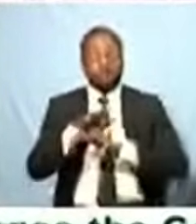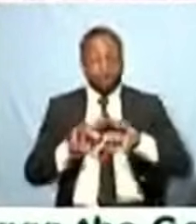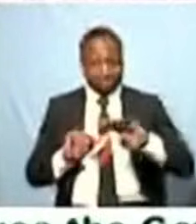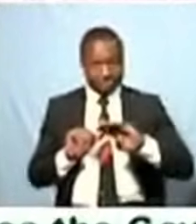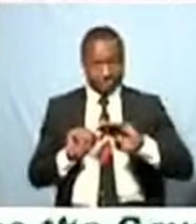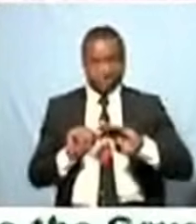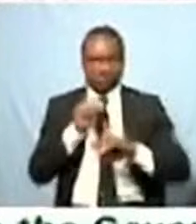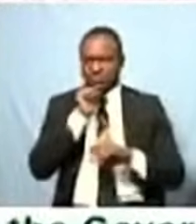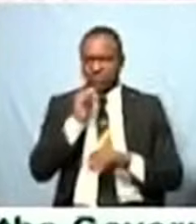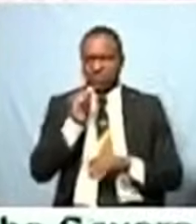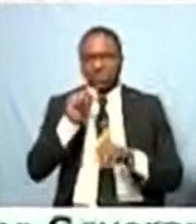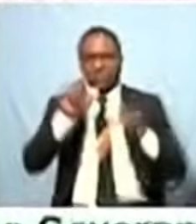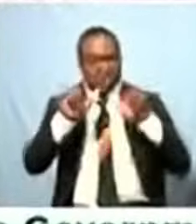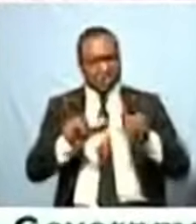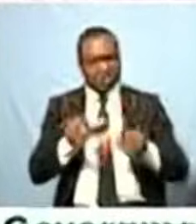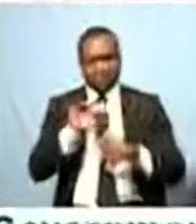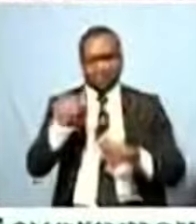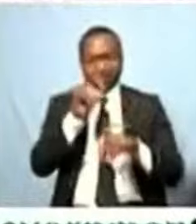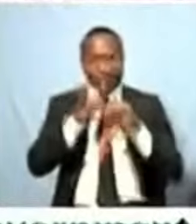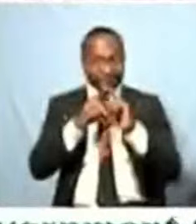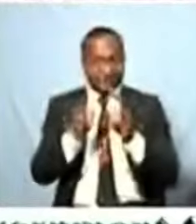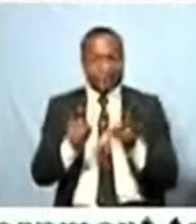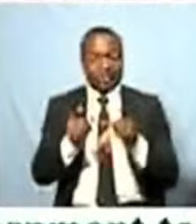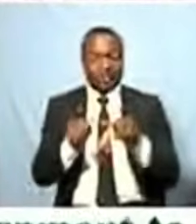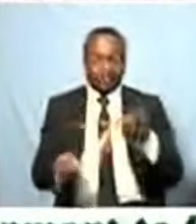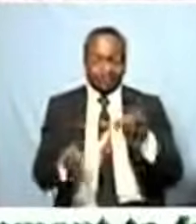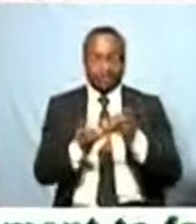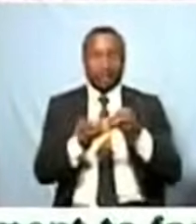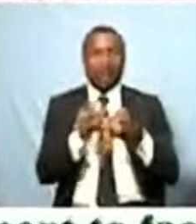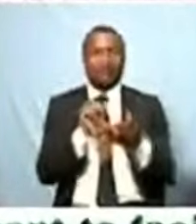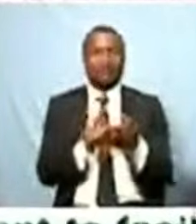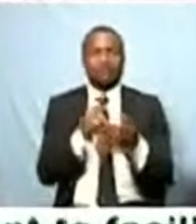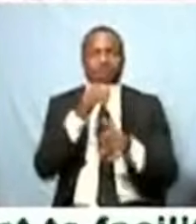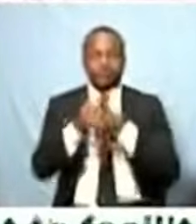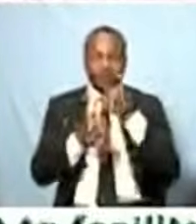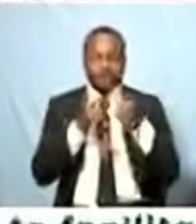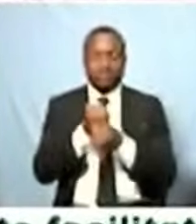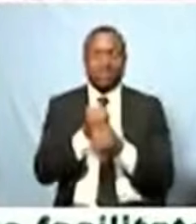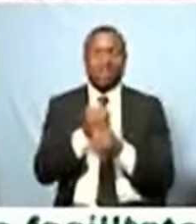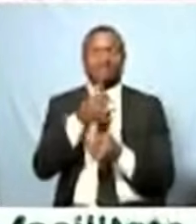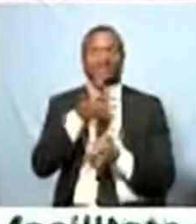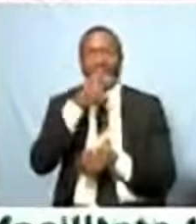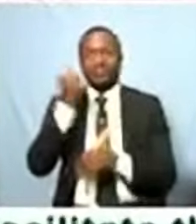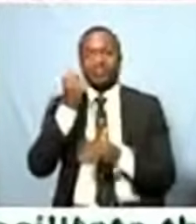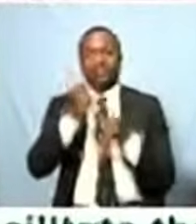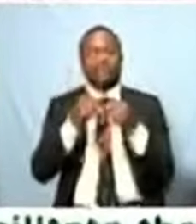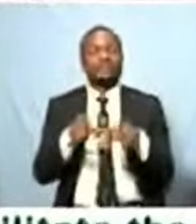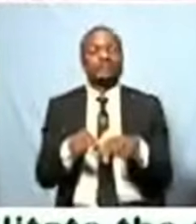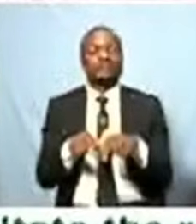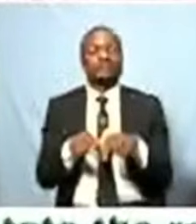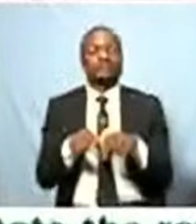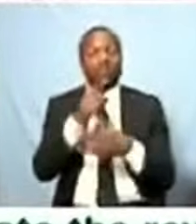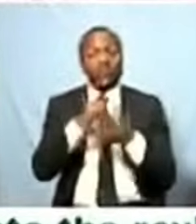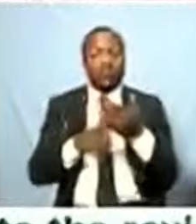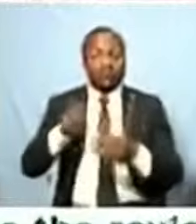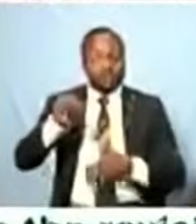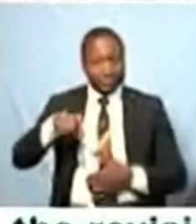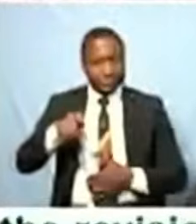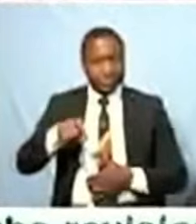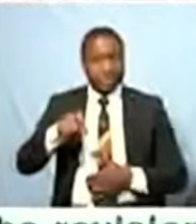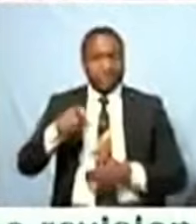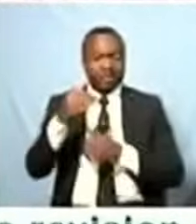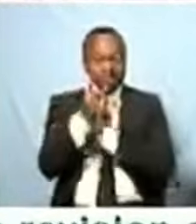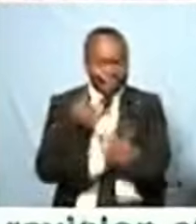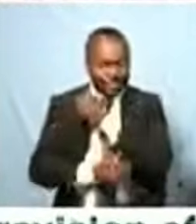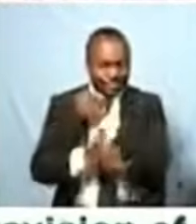that we don't lower the standards, but we align this even to international best practice. What we need in this